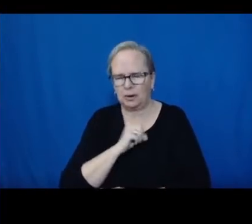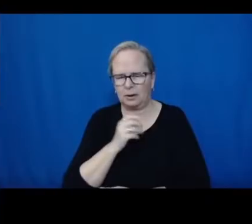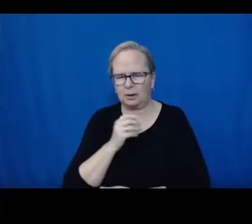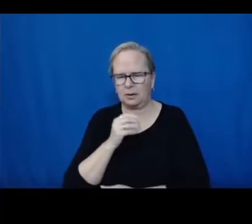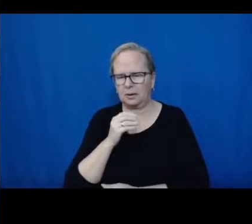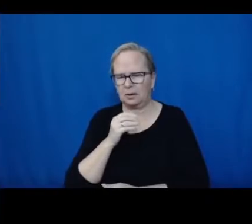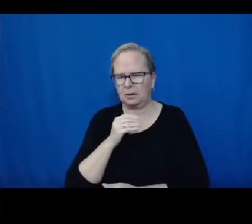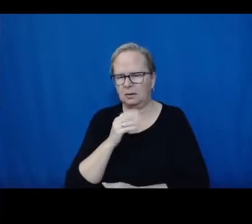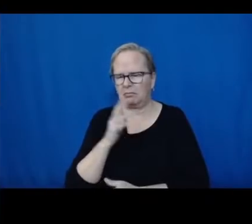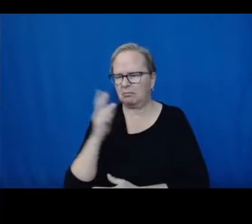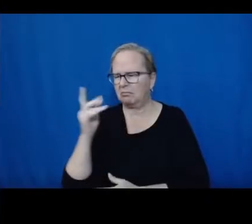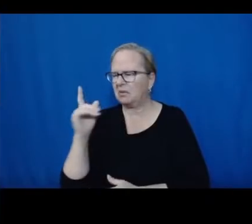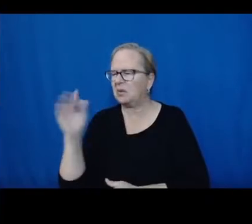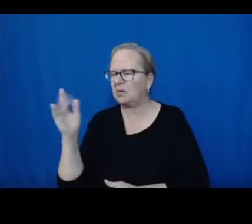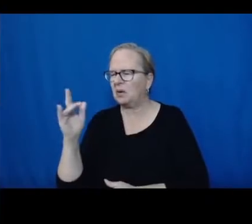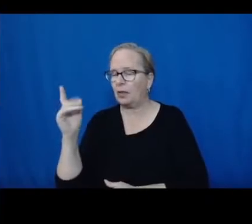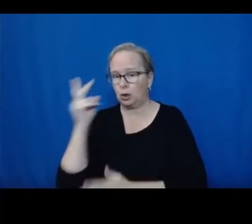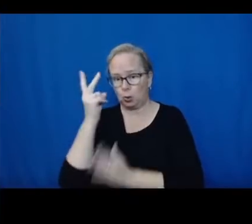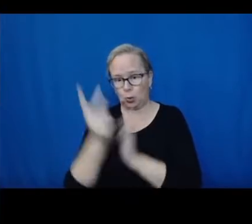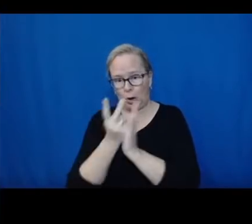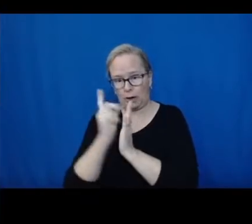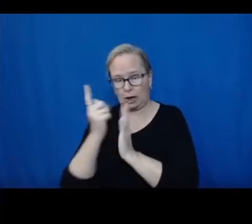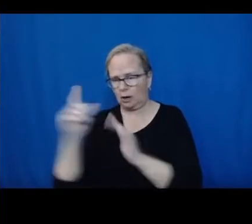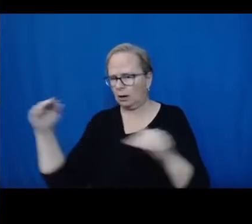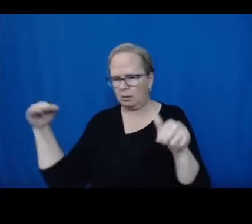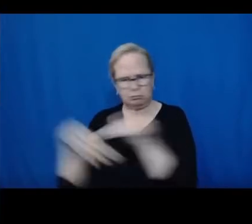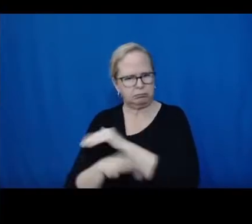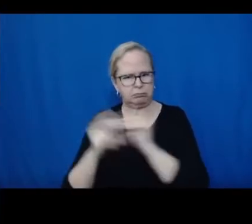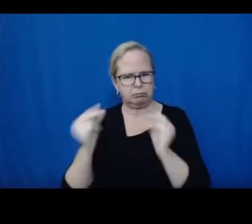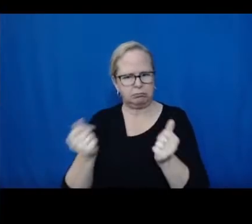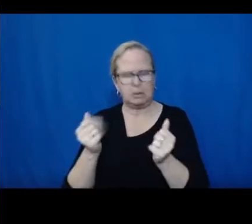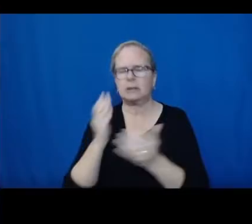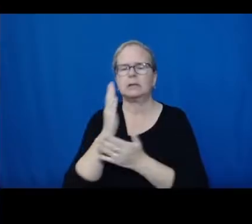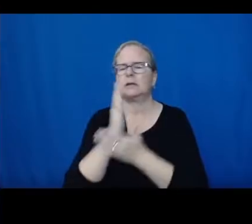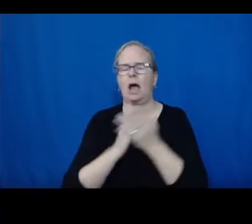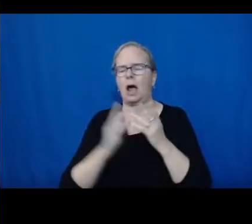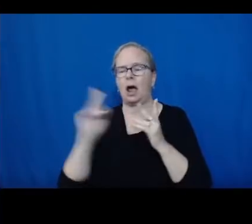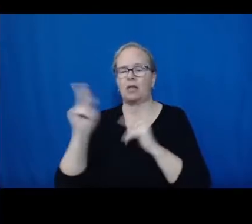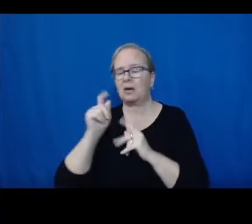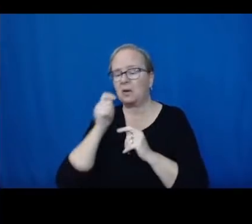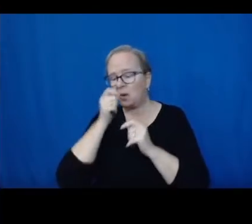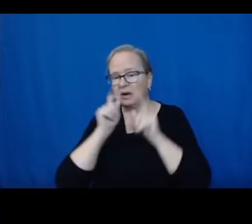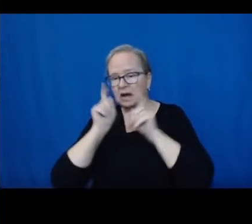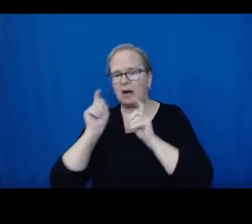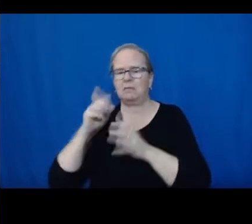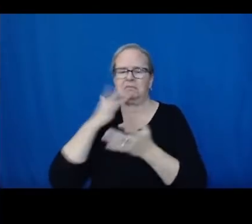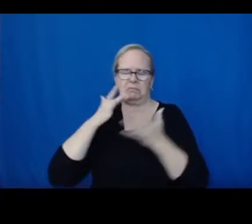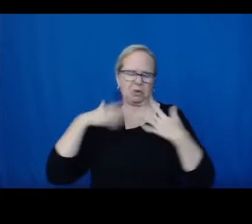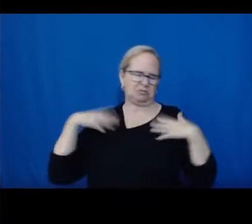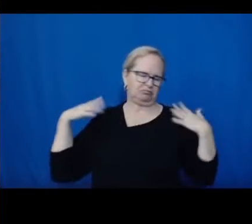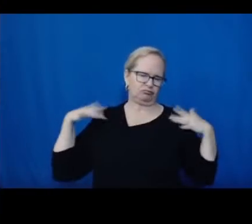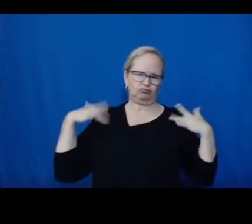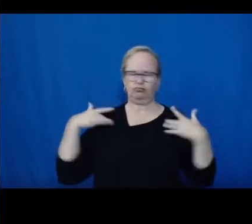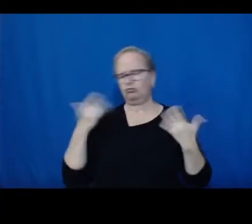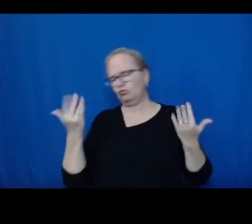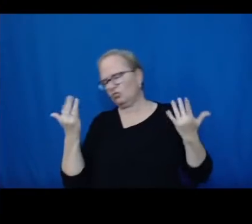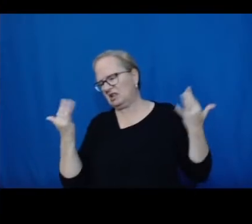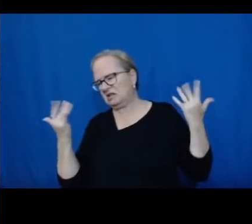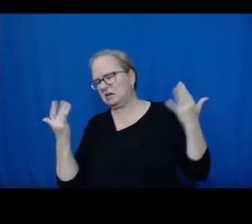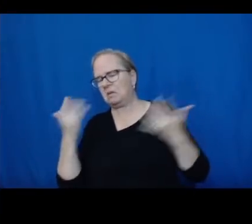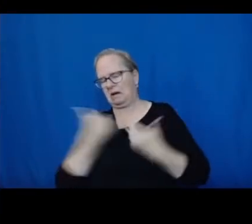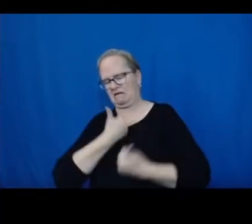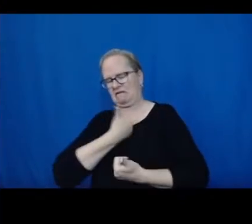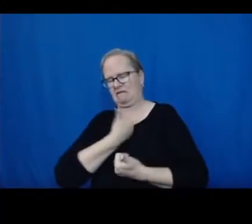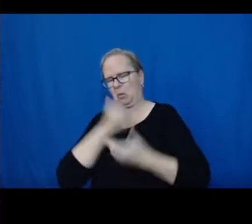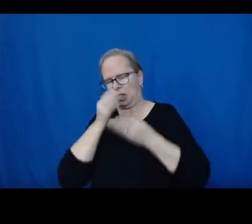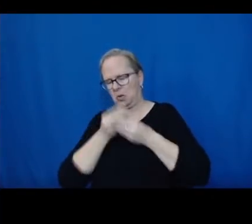and they're getting seen. And then you have the group of people that, have waited a long time. They've had symptoms for a week plus already. They're already getting pretty